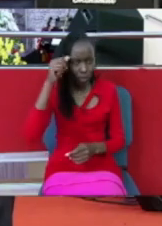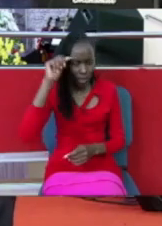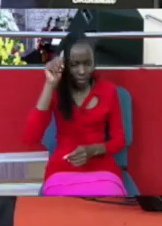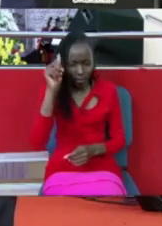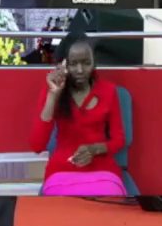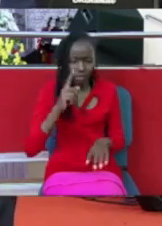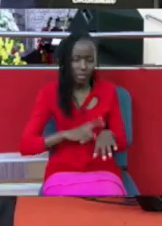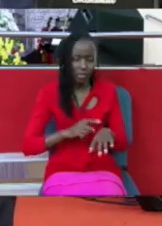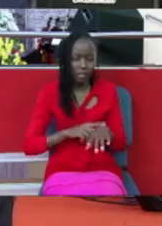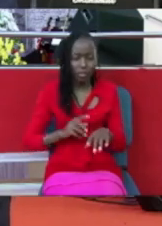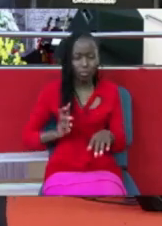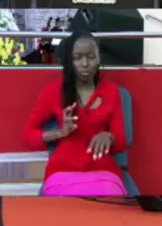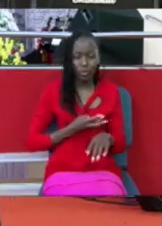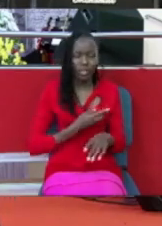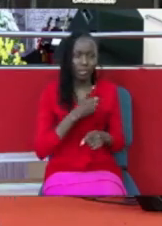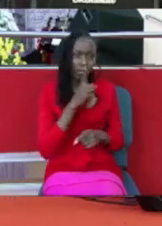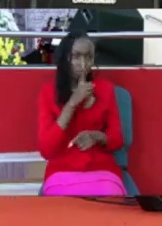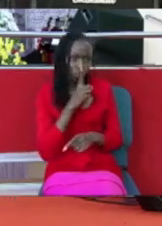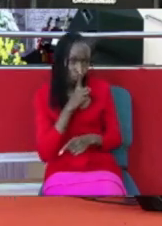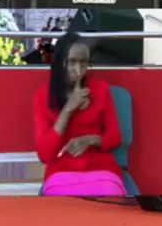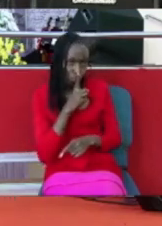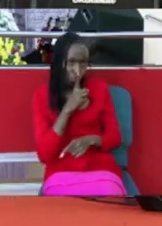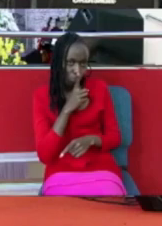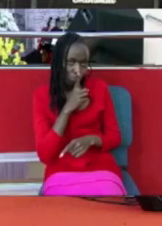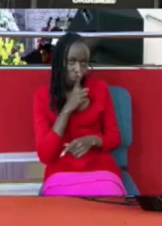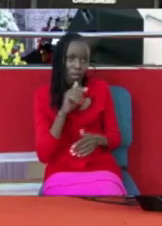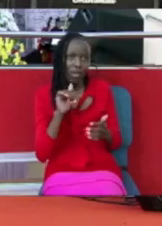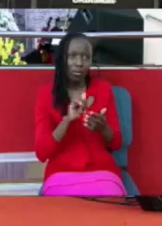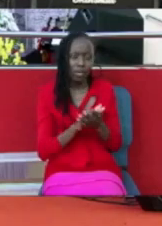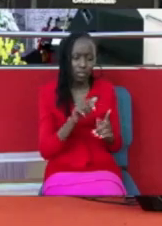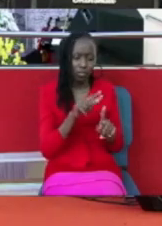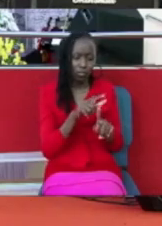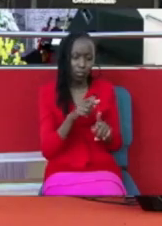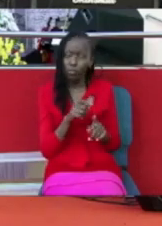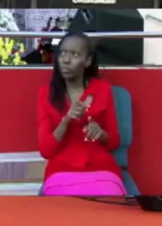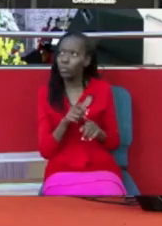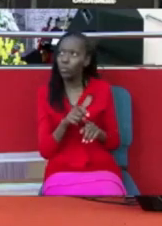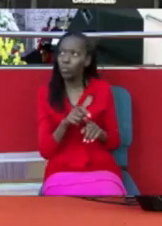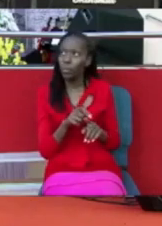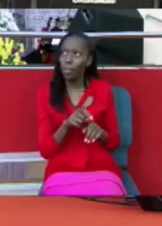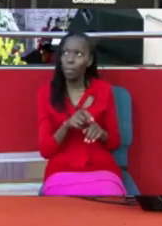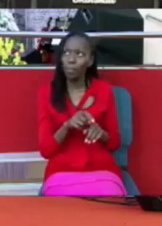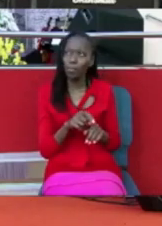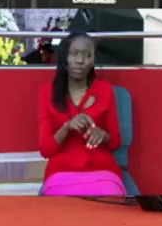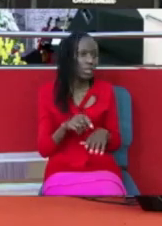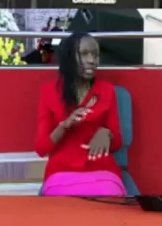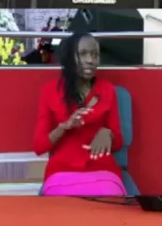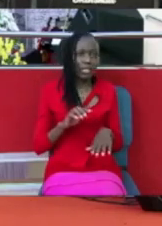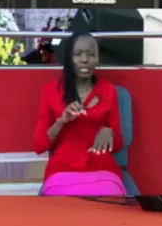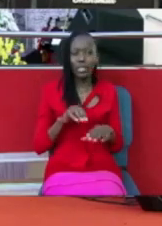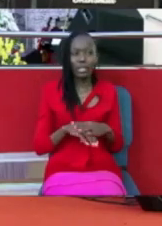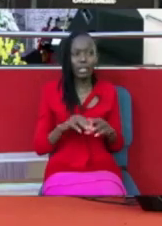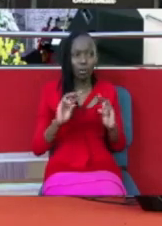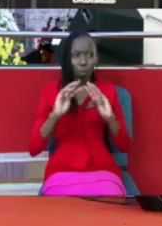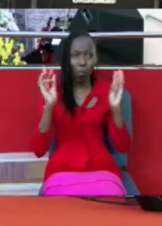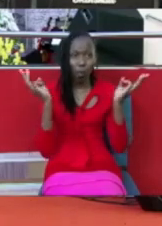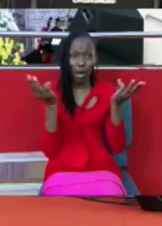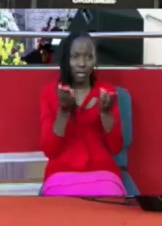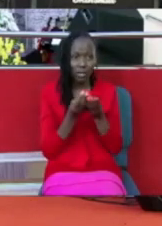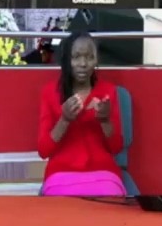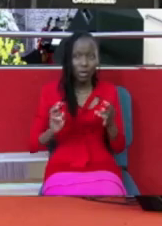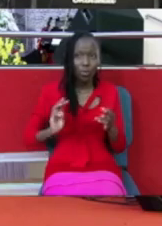can only be a wisdom from the kingdom. Hiyo tu itaweza kuwa ni. In the world we believe in, we must be loud and